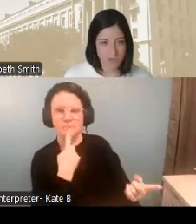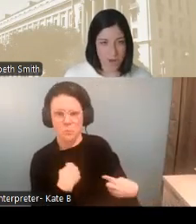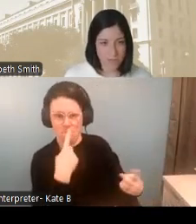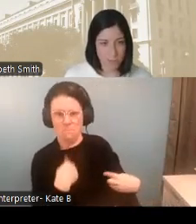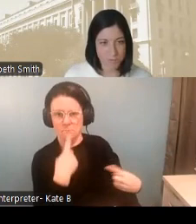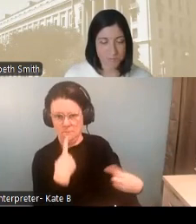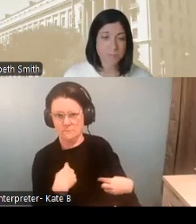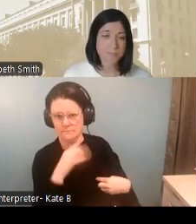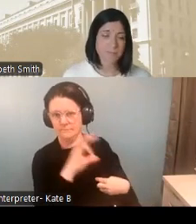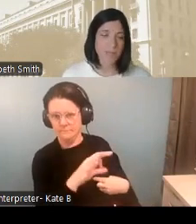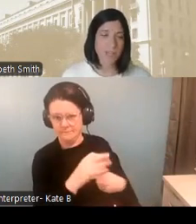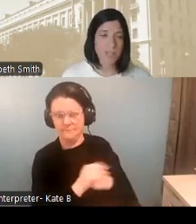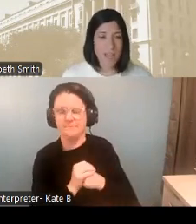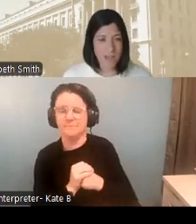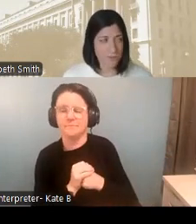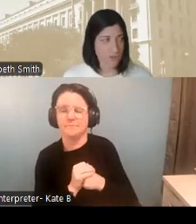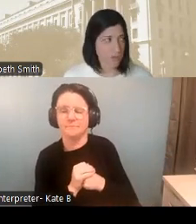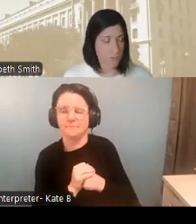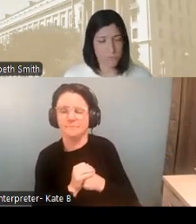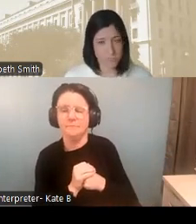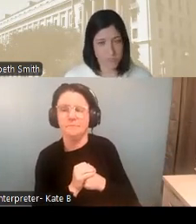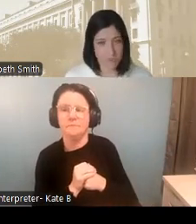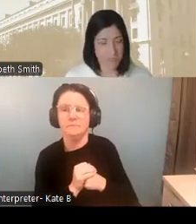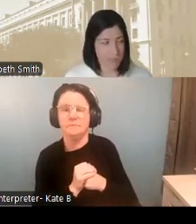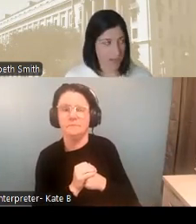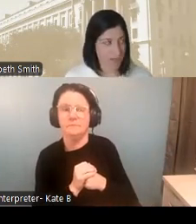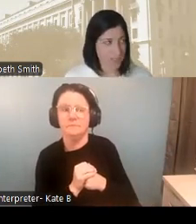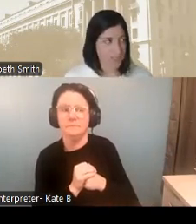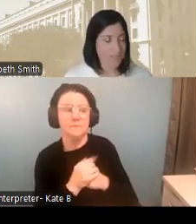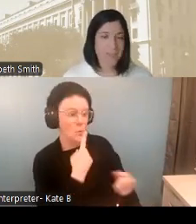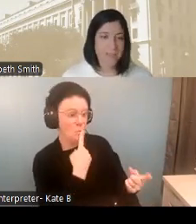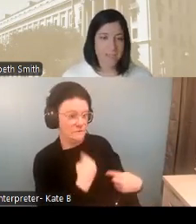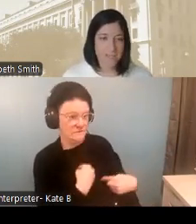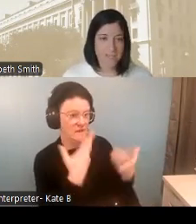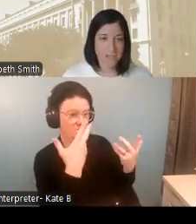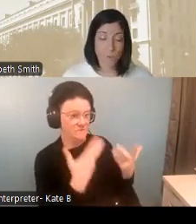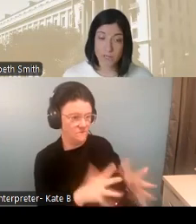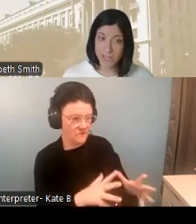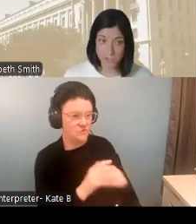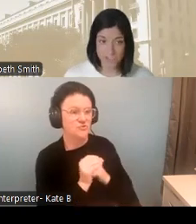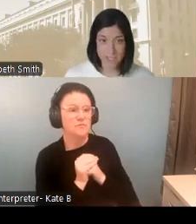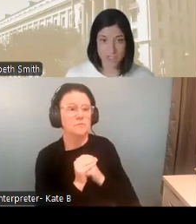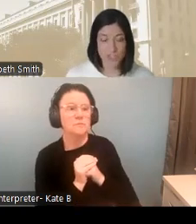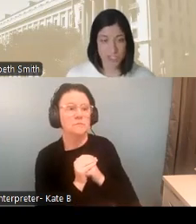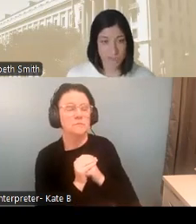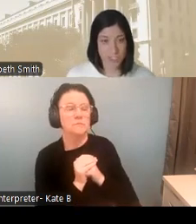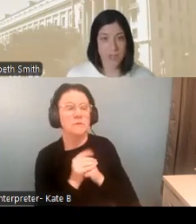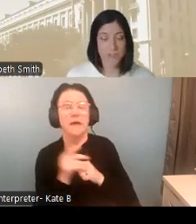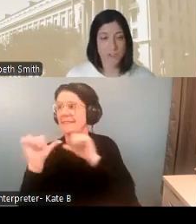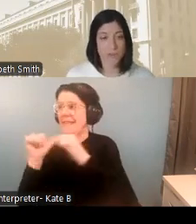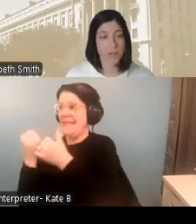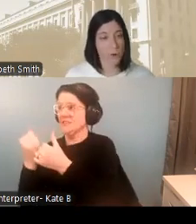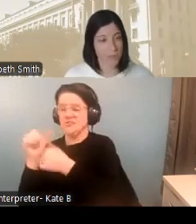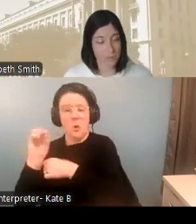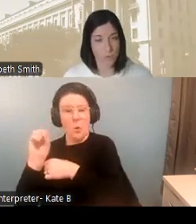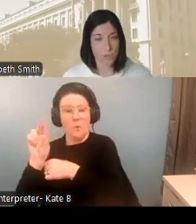response to the draft report. After the award recipient responds, the awarding agency has a chance to respond.